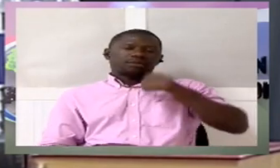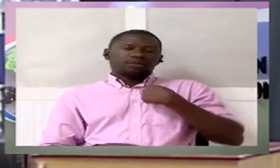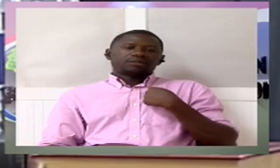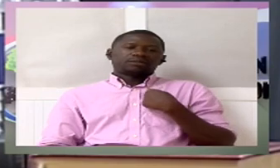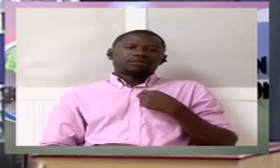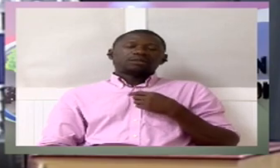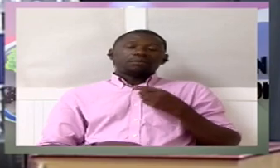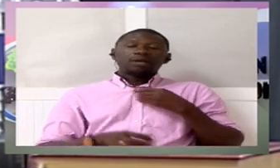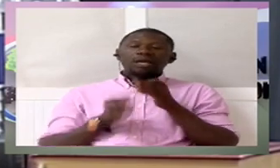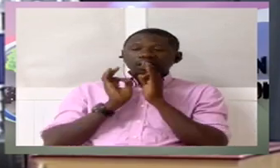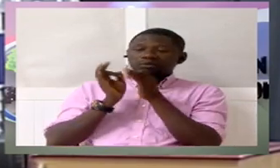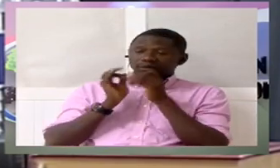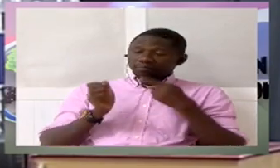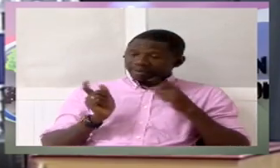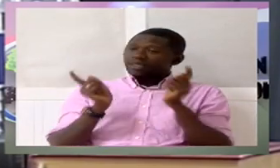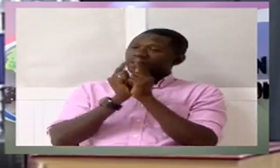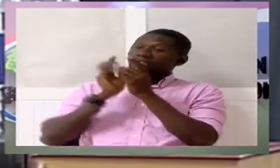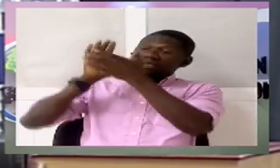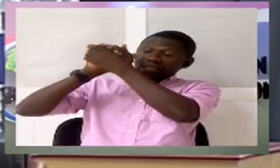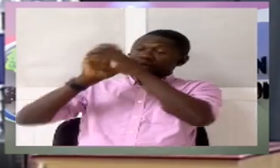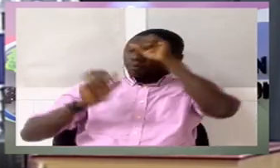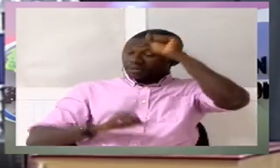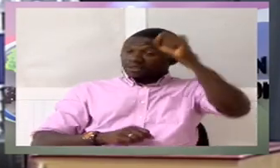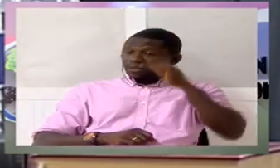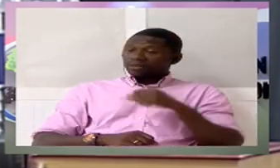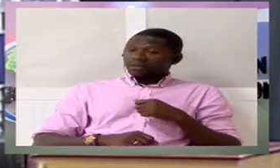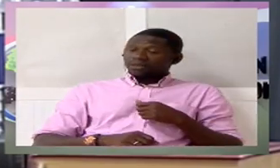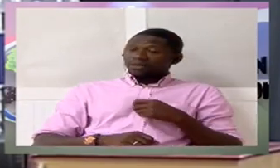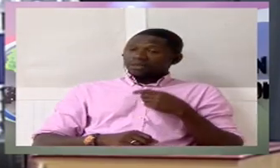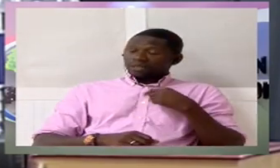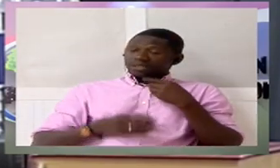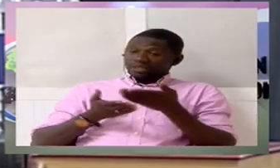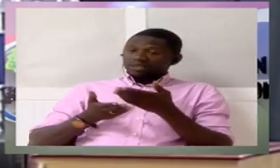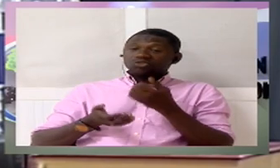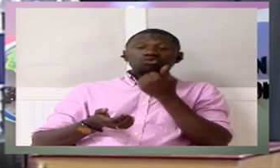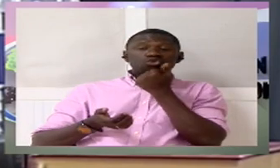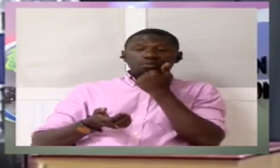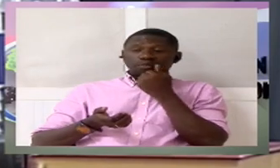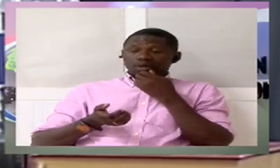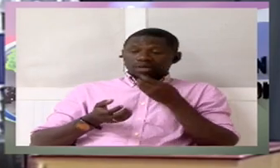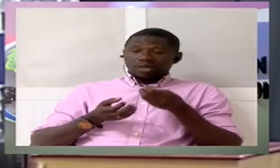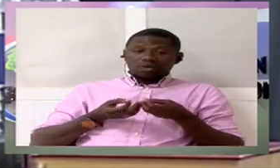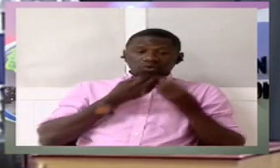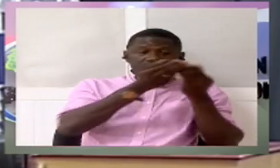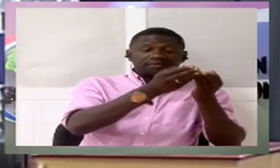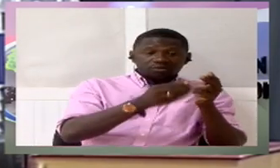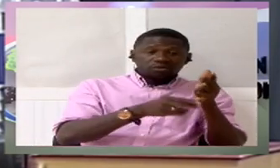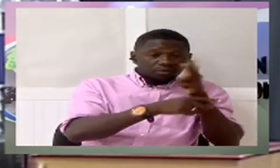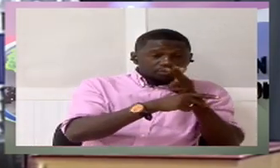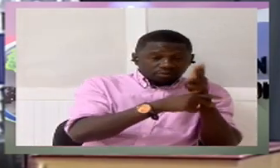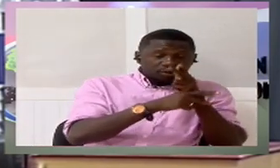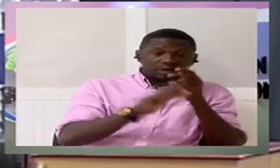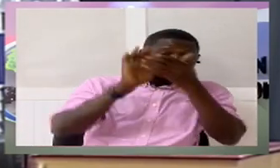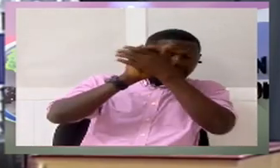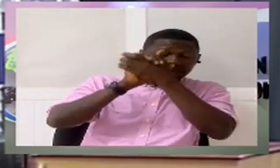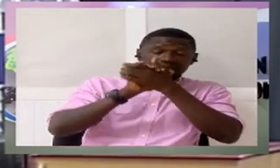I explained to him that I met Gaddafi and that I will take this number and give